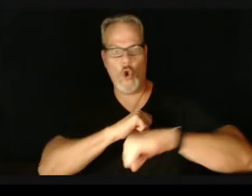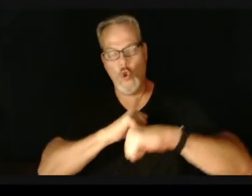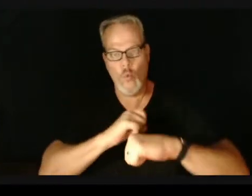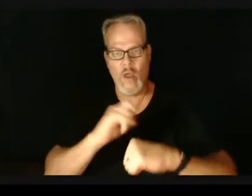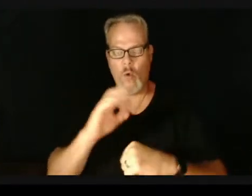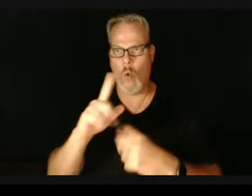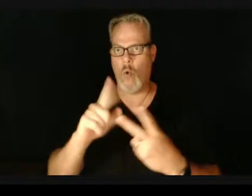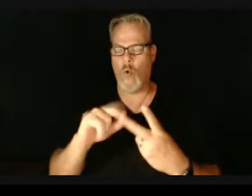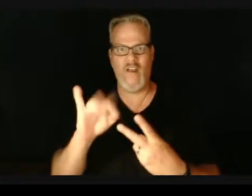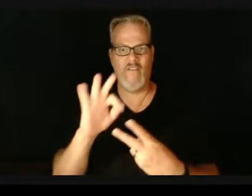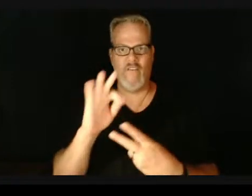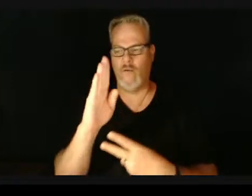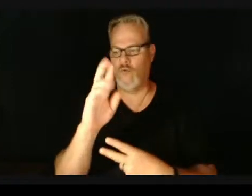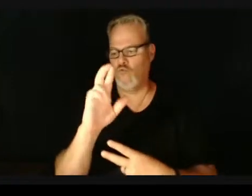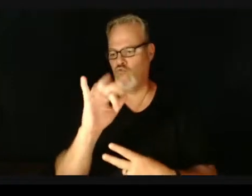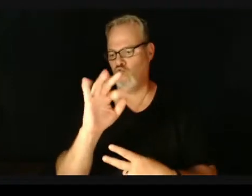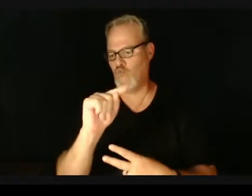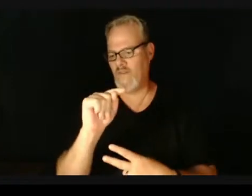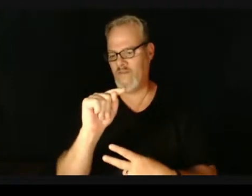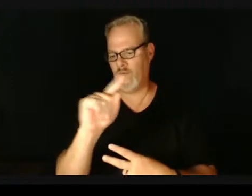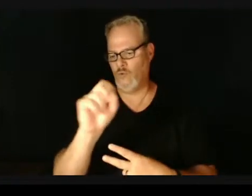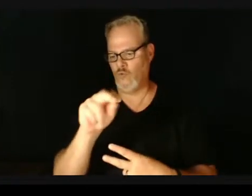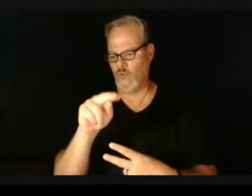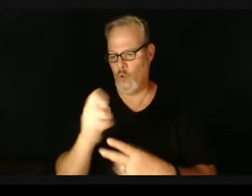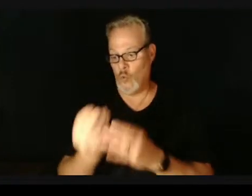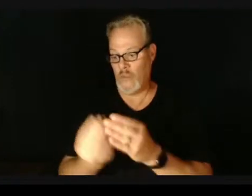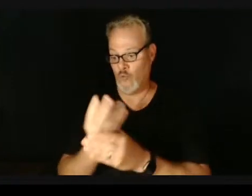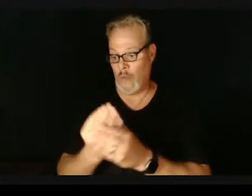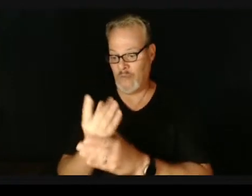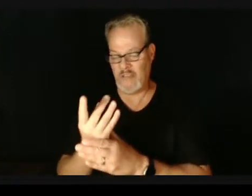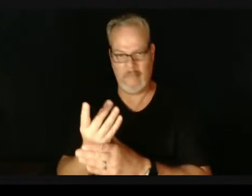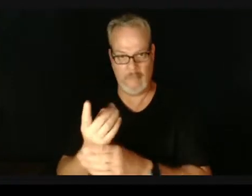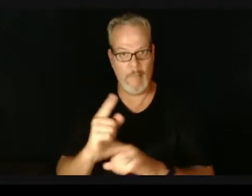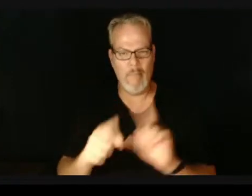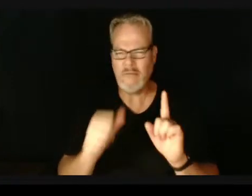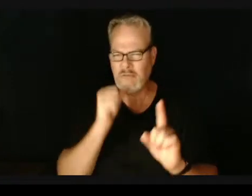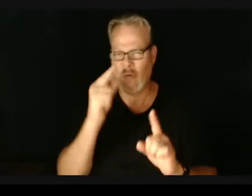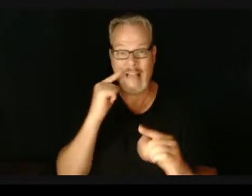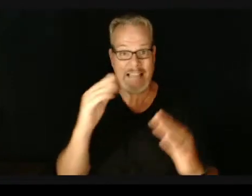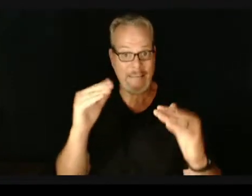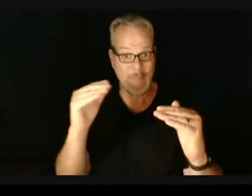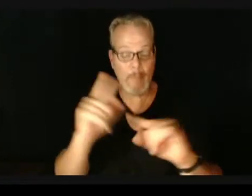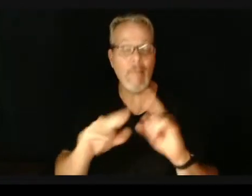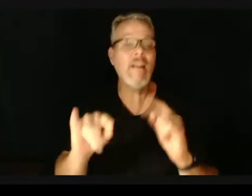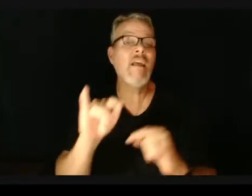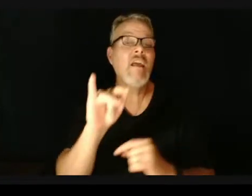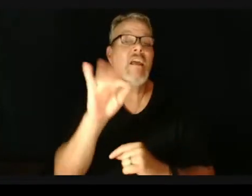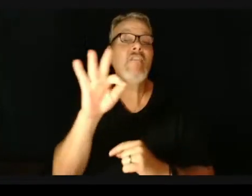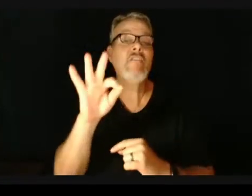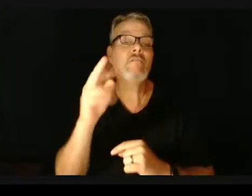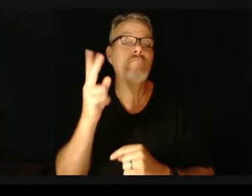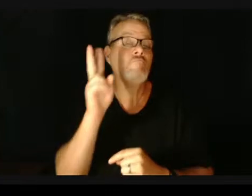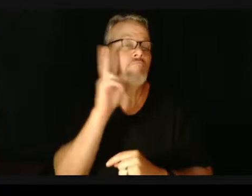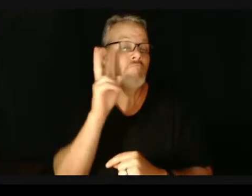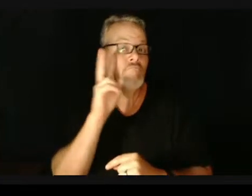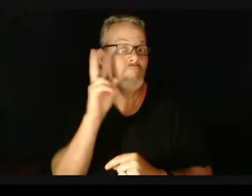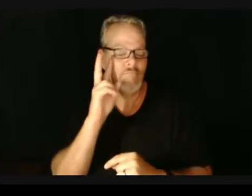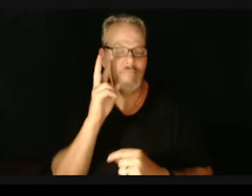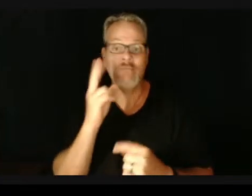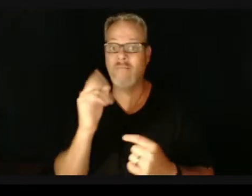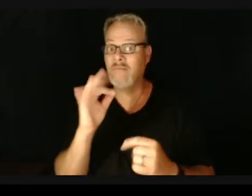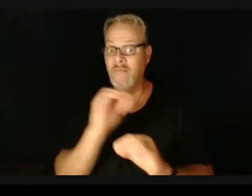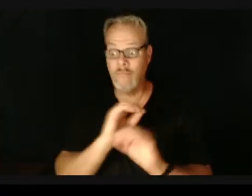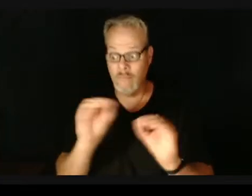zone eruption, then, but not really expected in the next week. But in case. Otherwise, next Thursday, 5 p.m. Hawaii